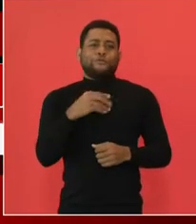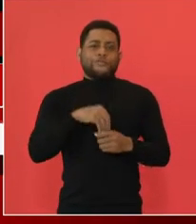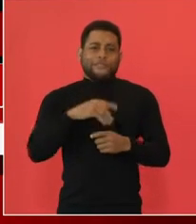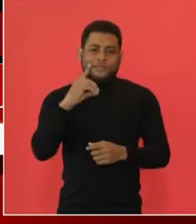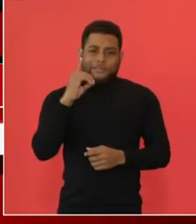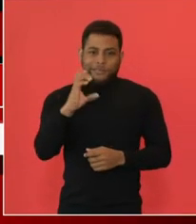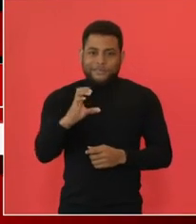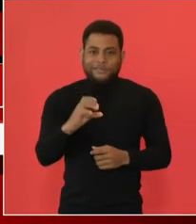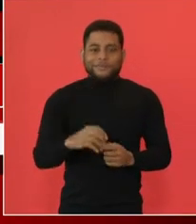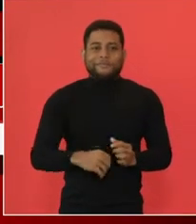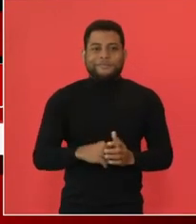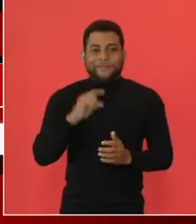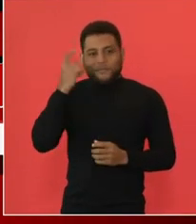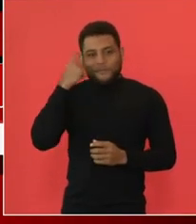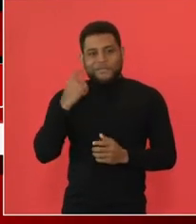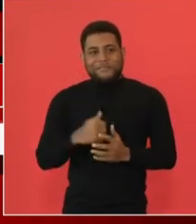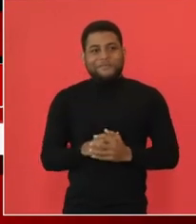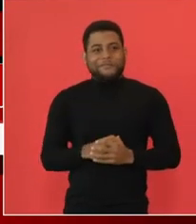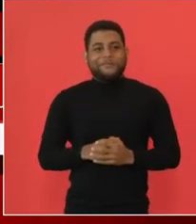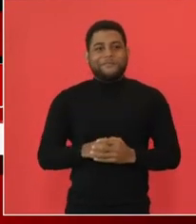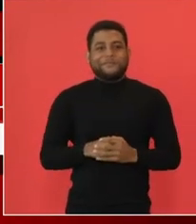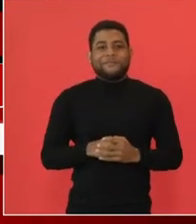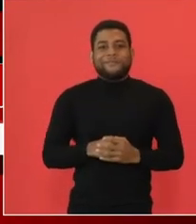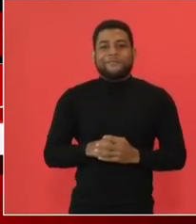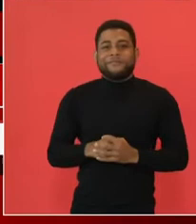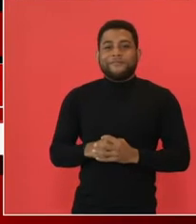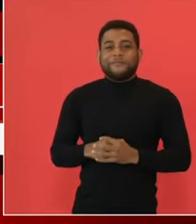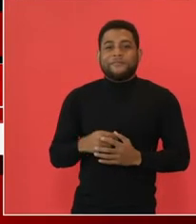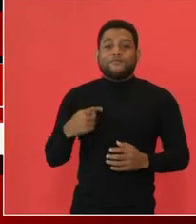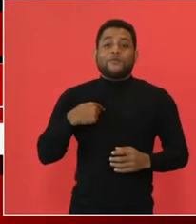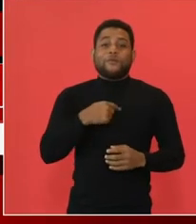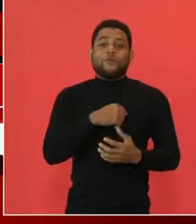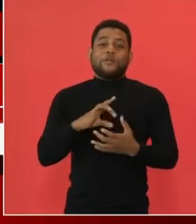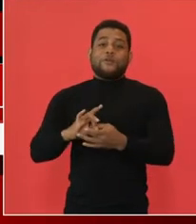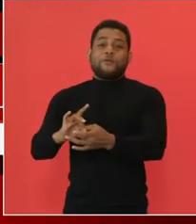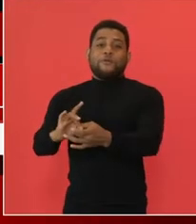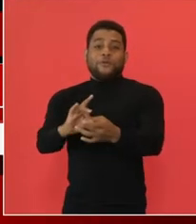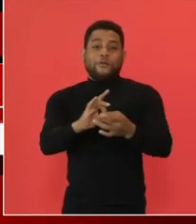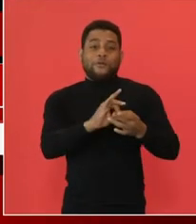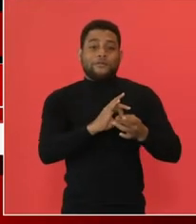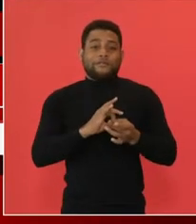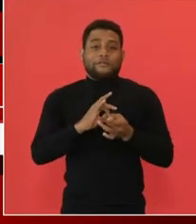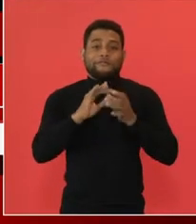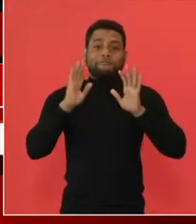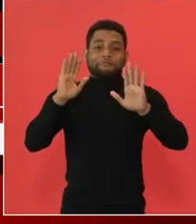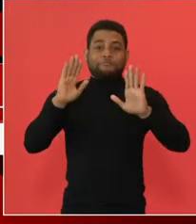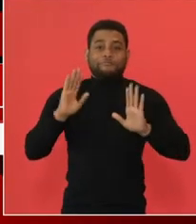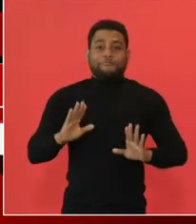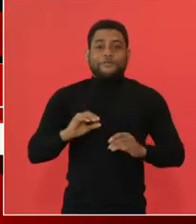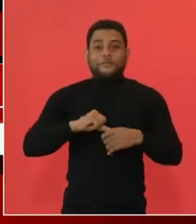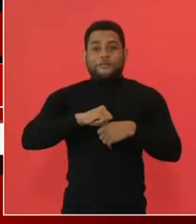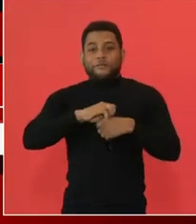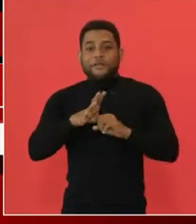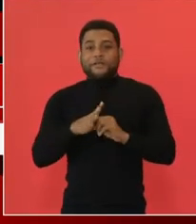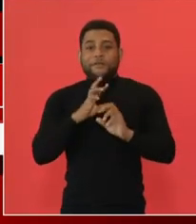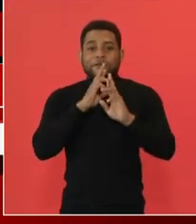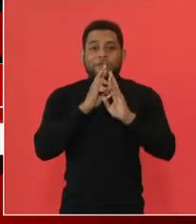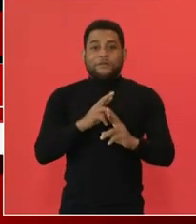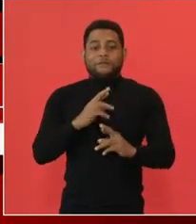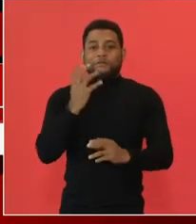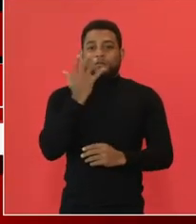I believe we've coordinated the strongest pandemic response in the nation based on